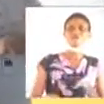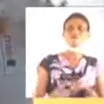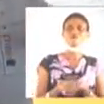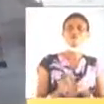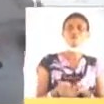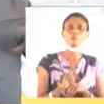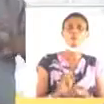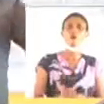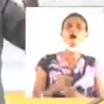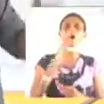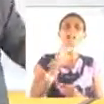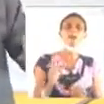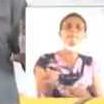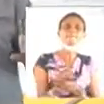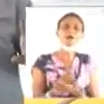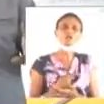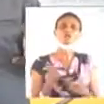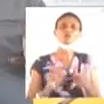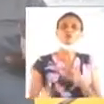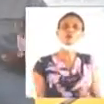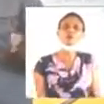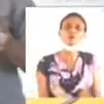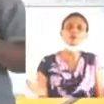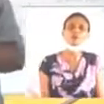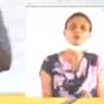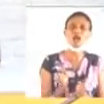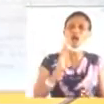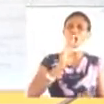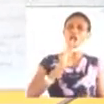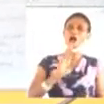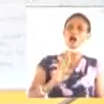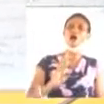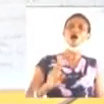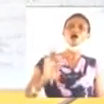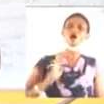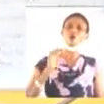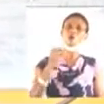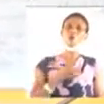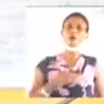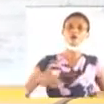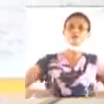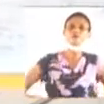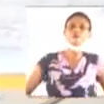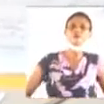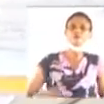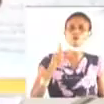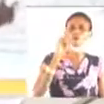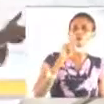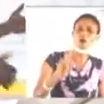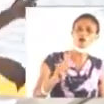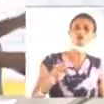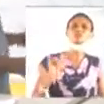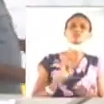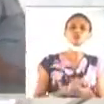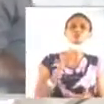Football, everybody wants to watch football. People should be able to copy those that are